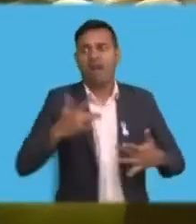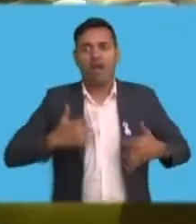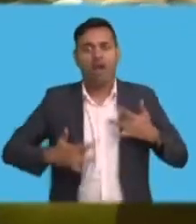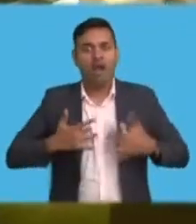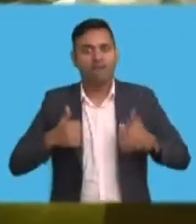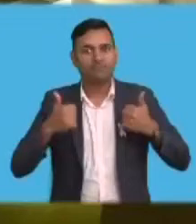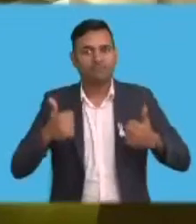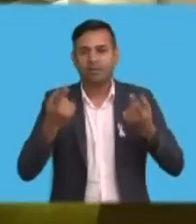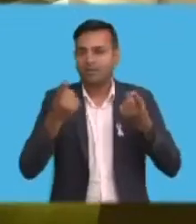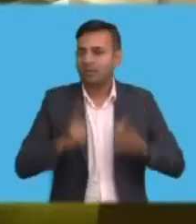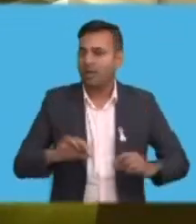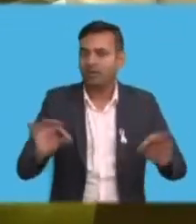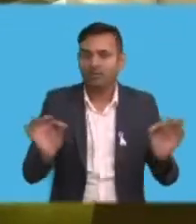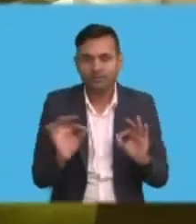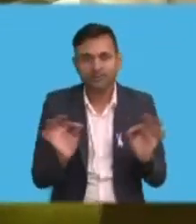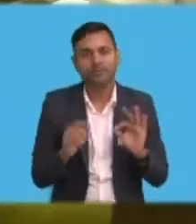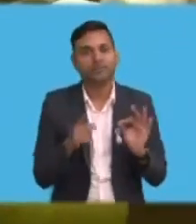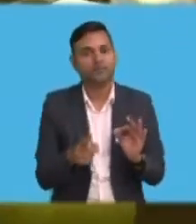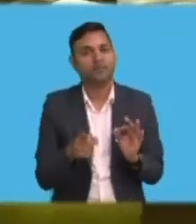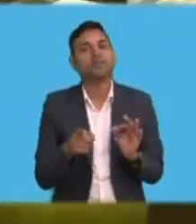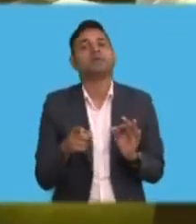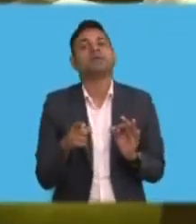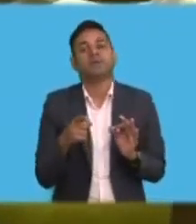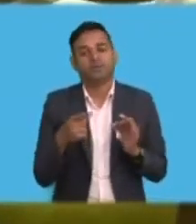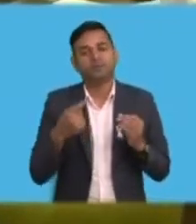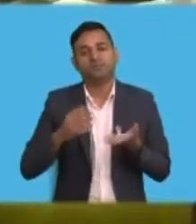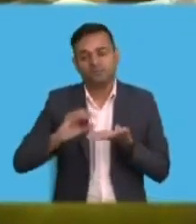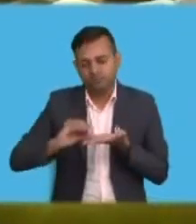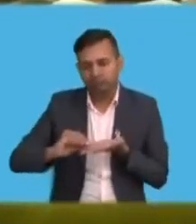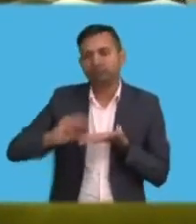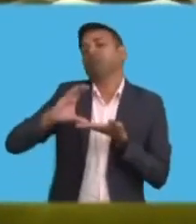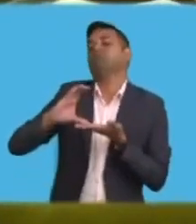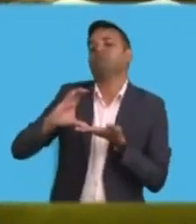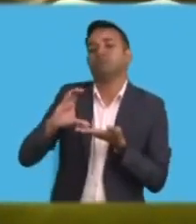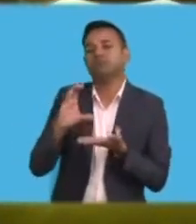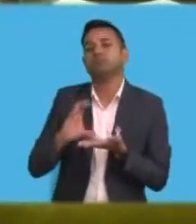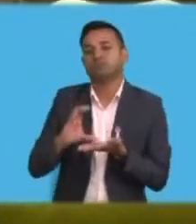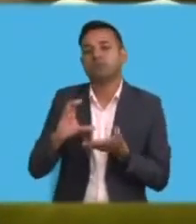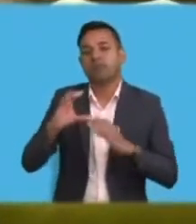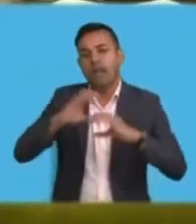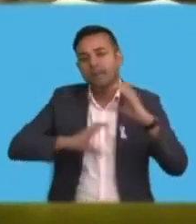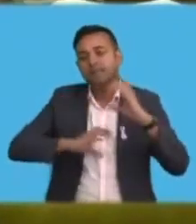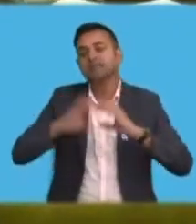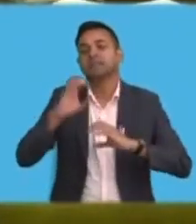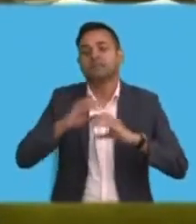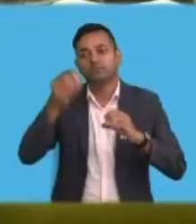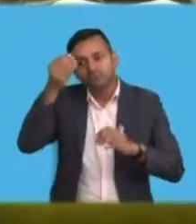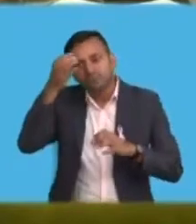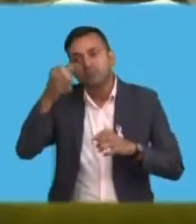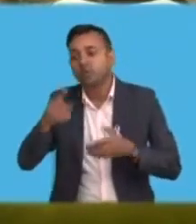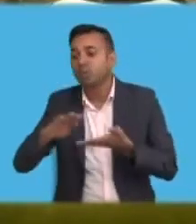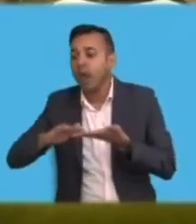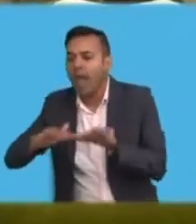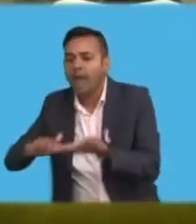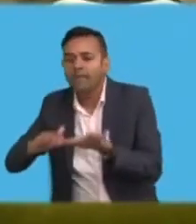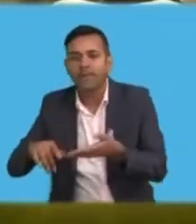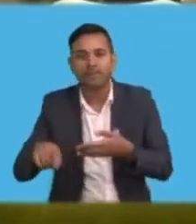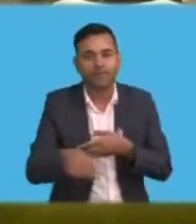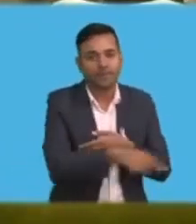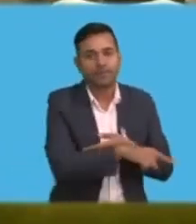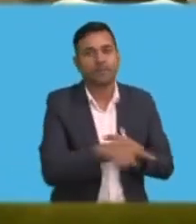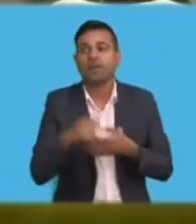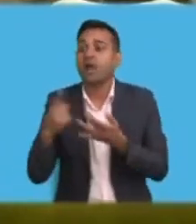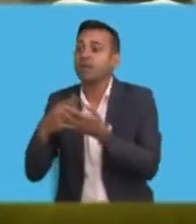we have increased our capacity to detect and manage new patients through introduction of new technologies and assistance from our development